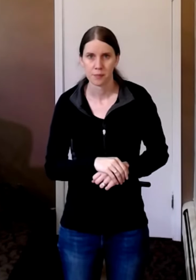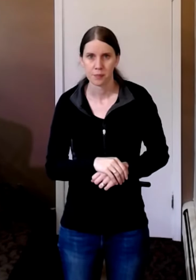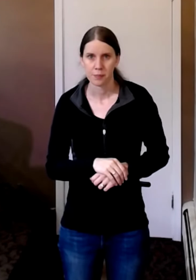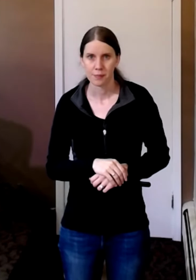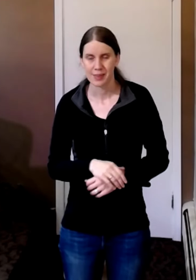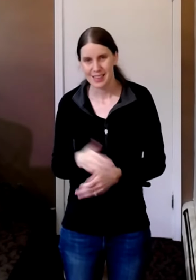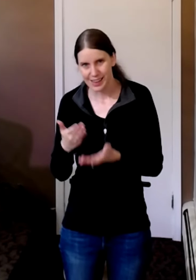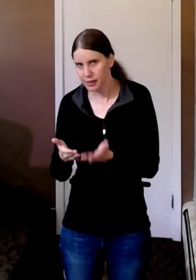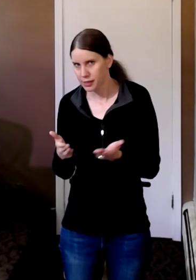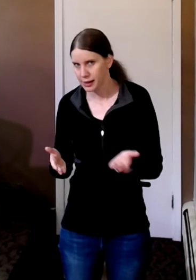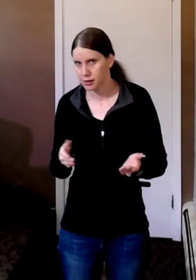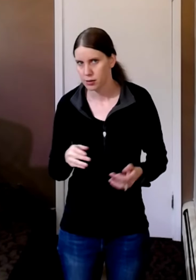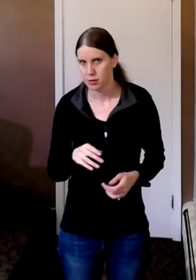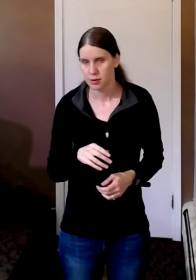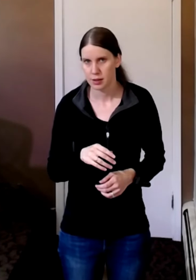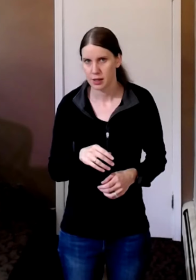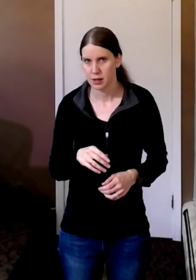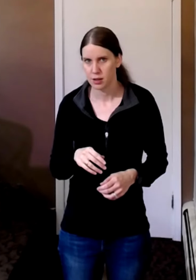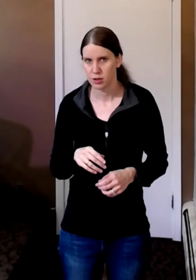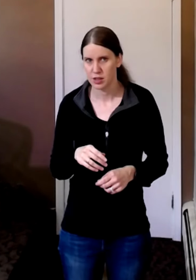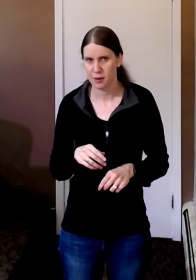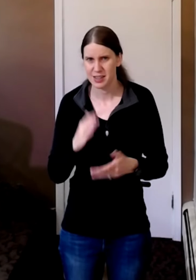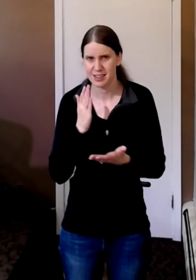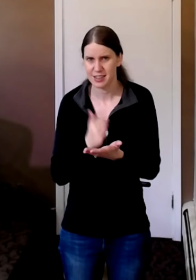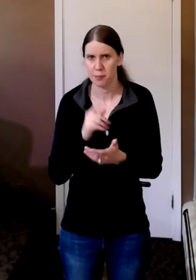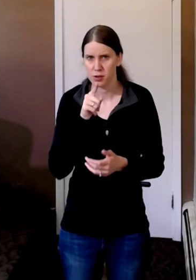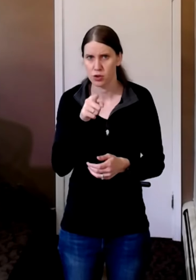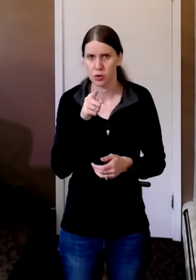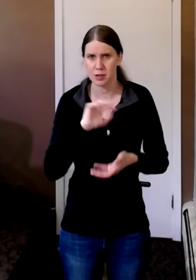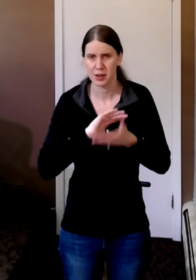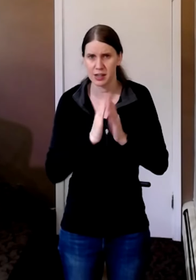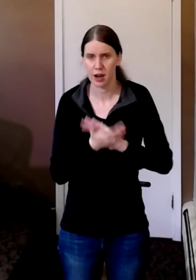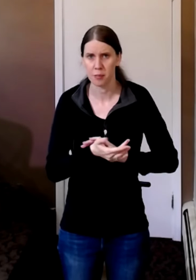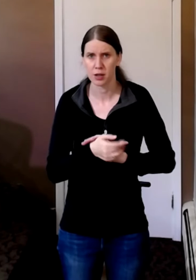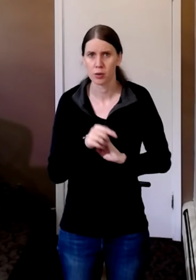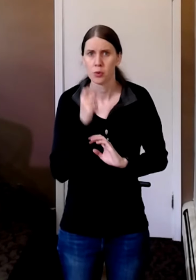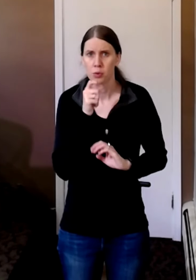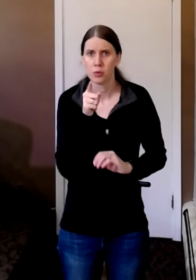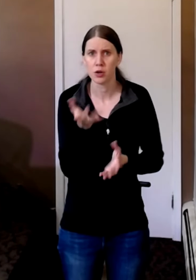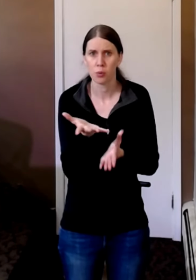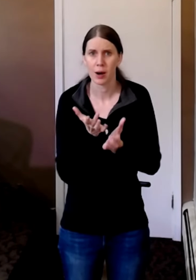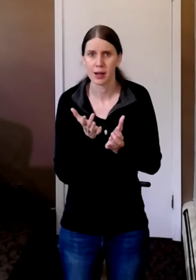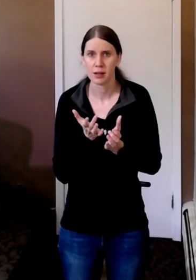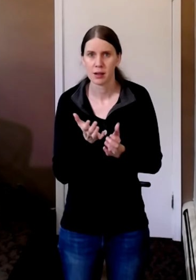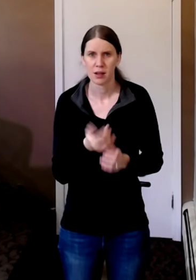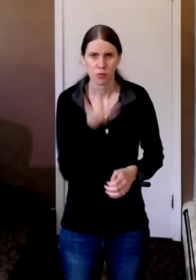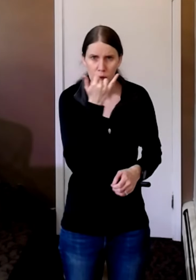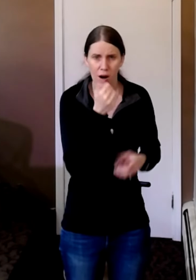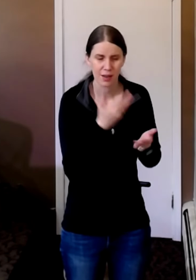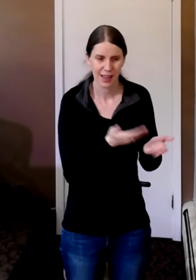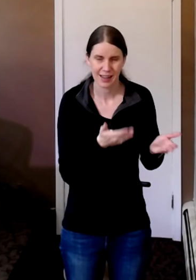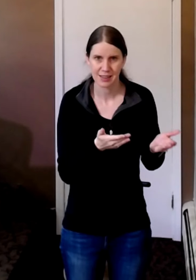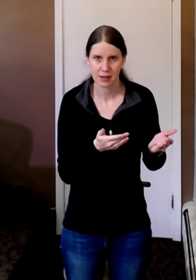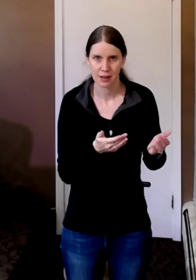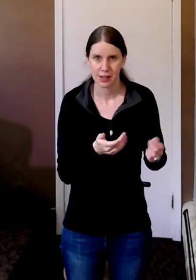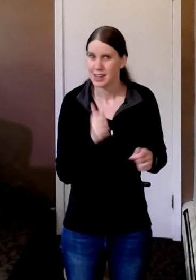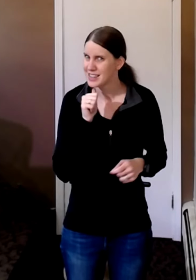things that are restricting you from being who you ought to be and you're following after the wrong things, it's not